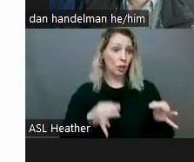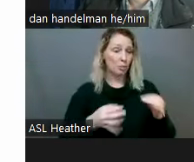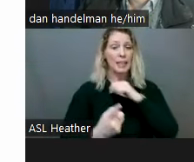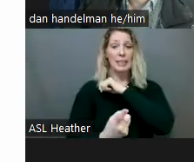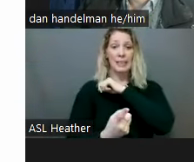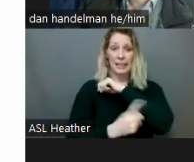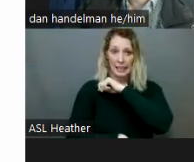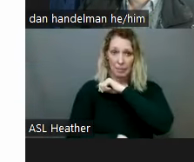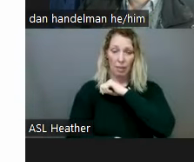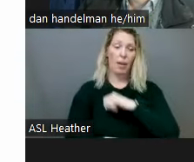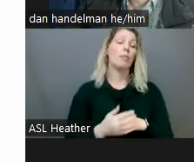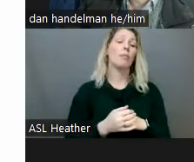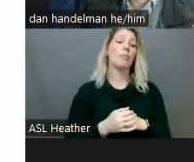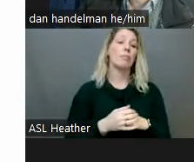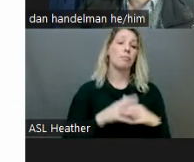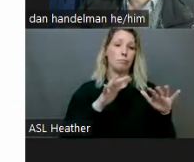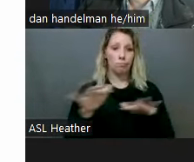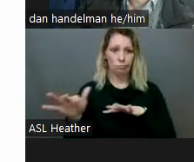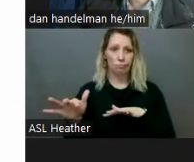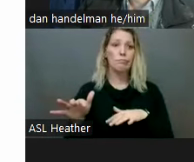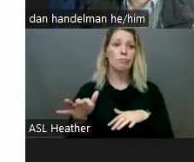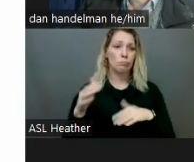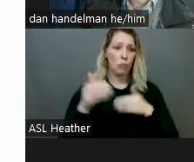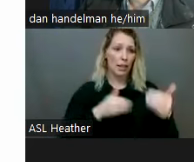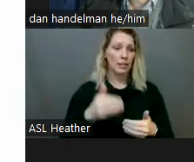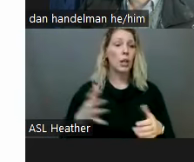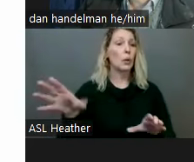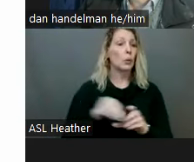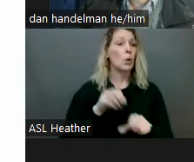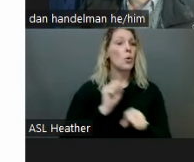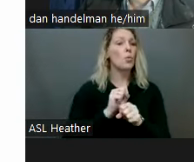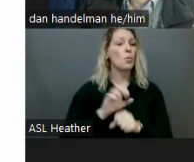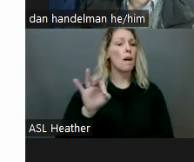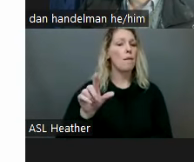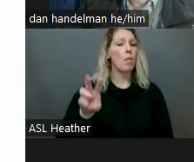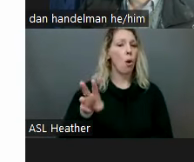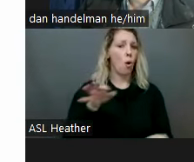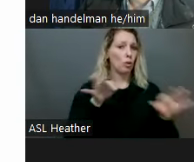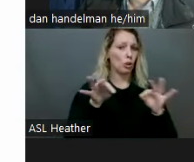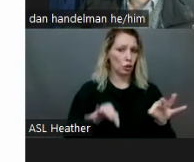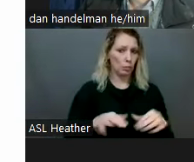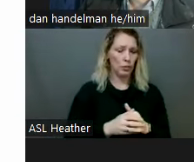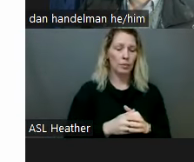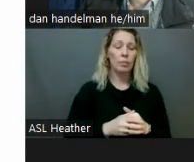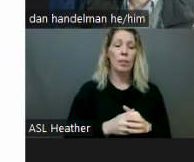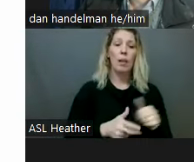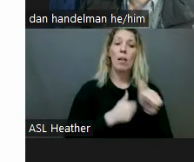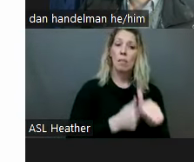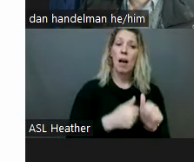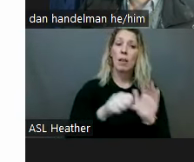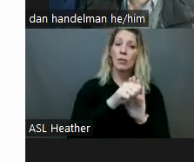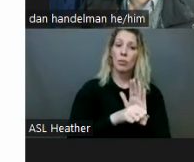discipline, etc. processes, including workflow description, compliance with state